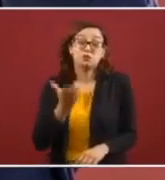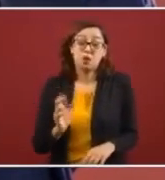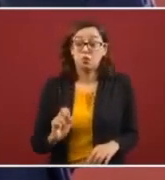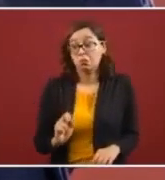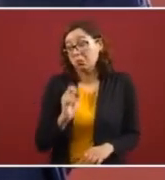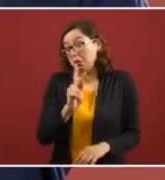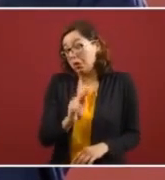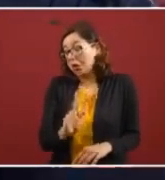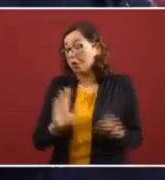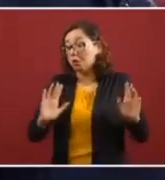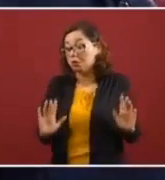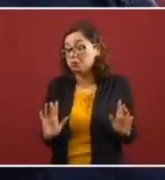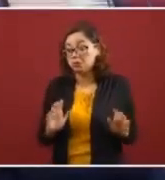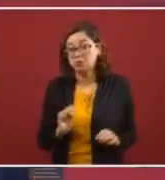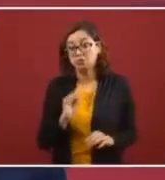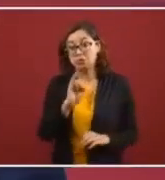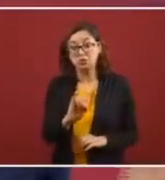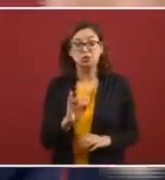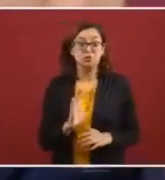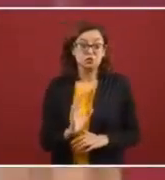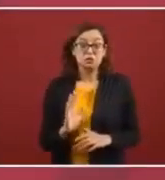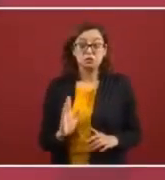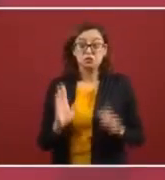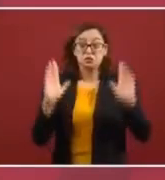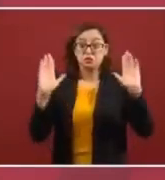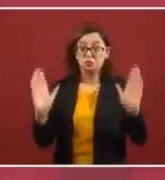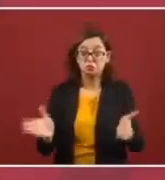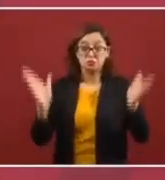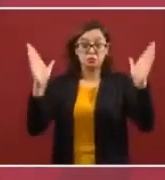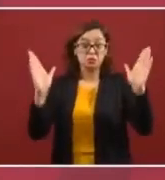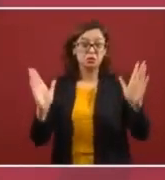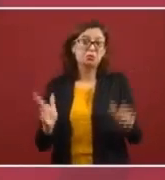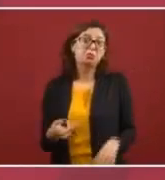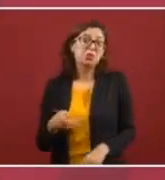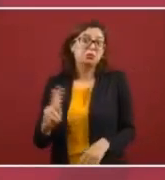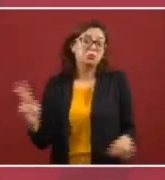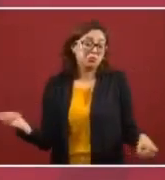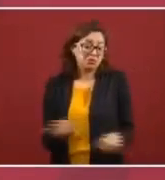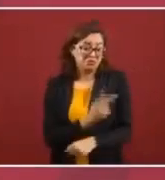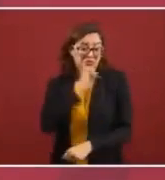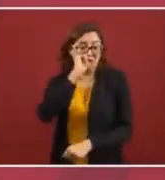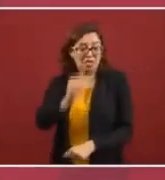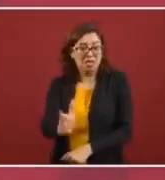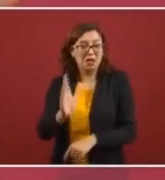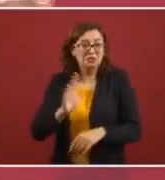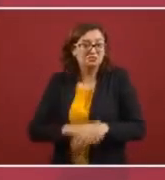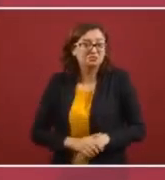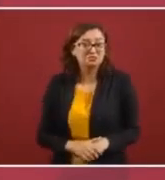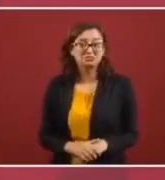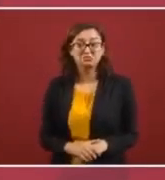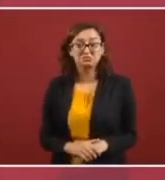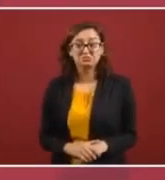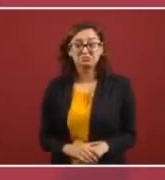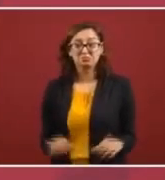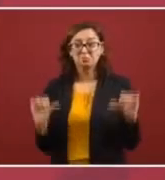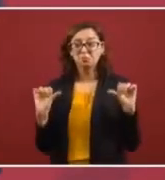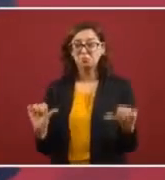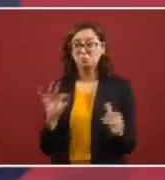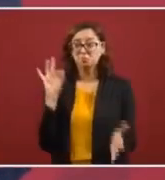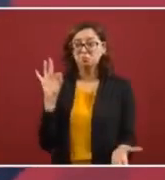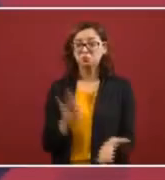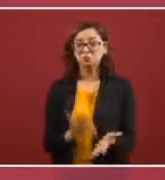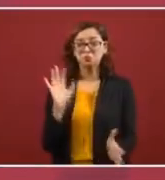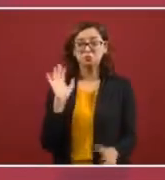to accept without conceding, they